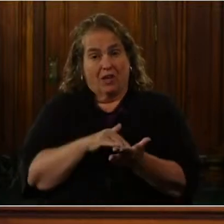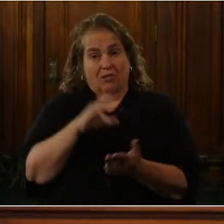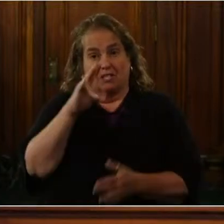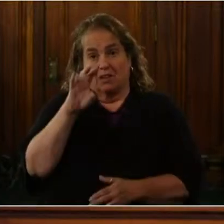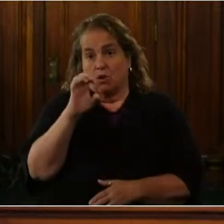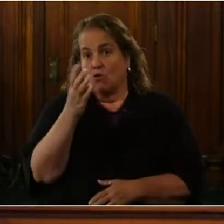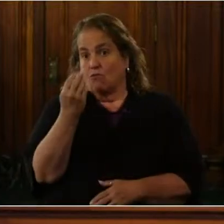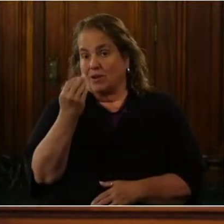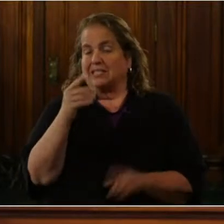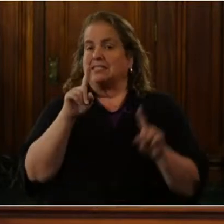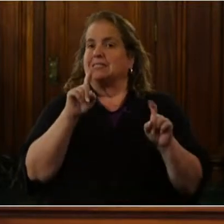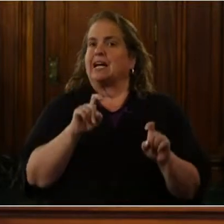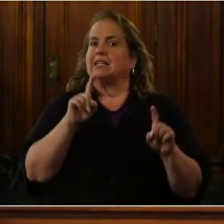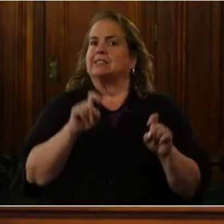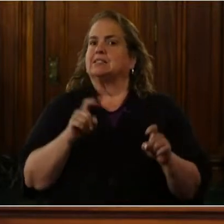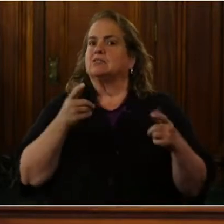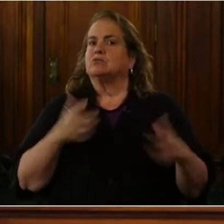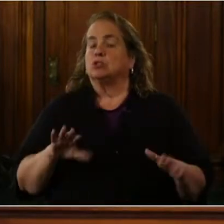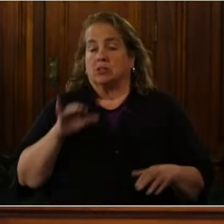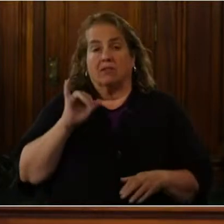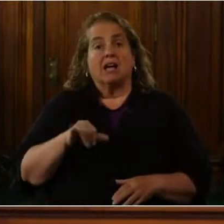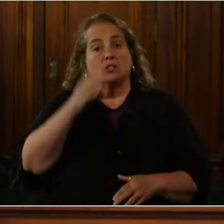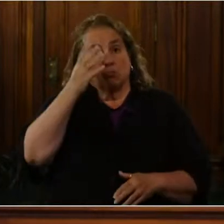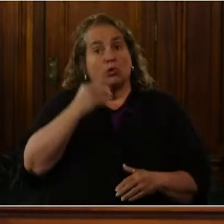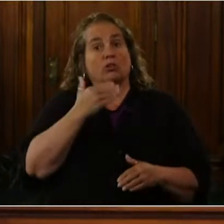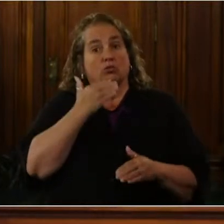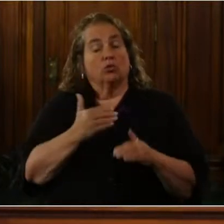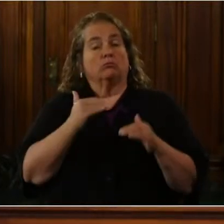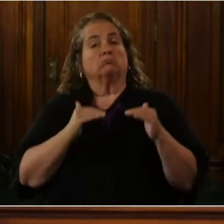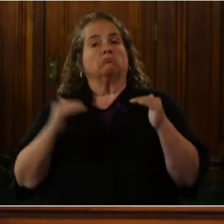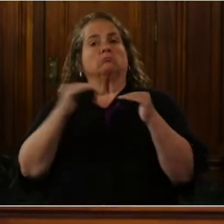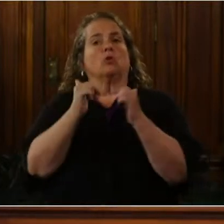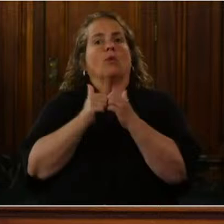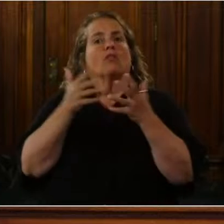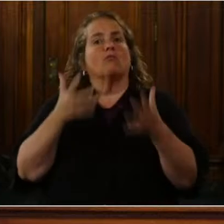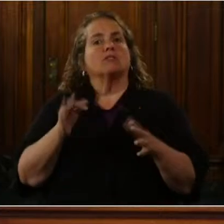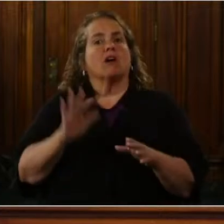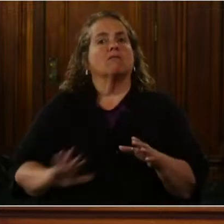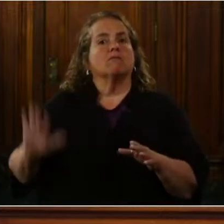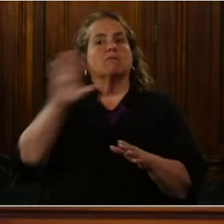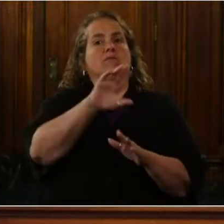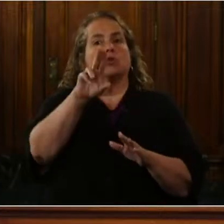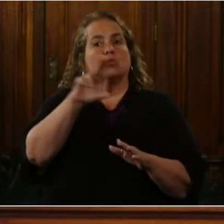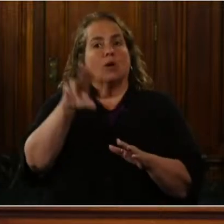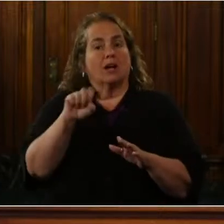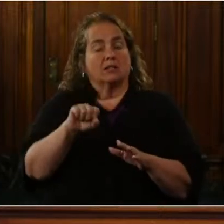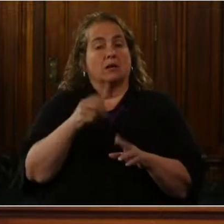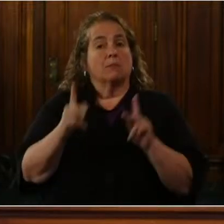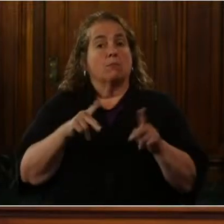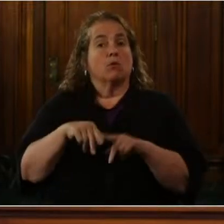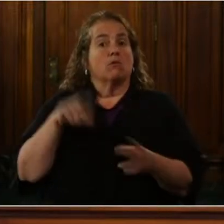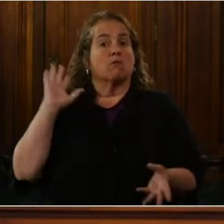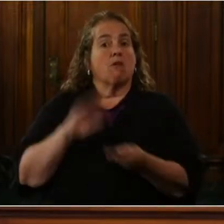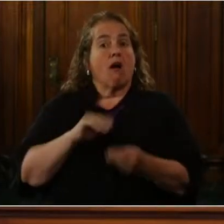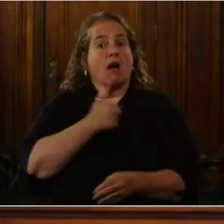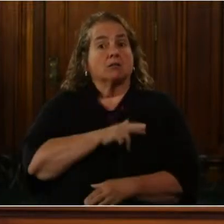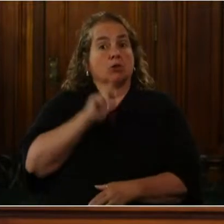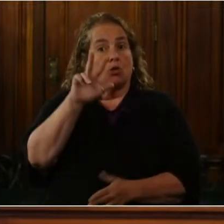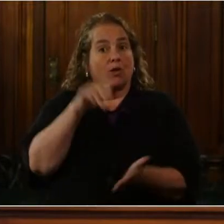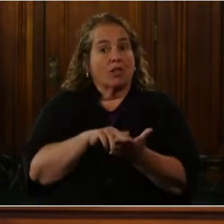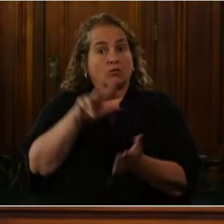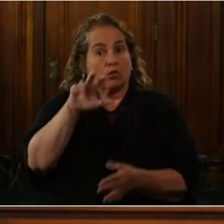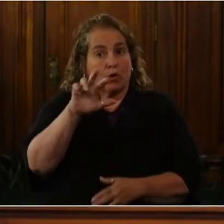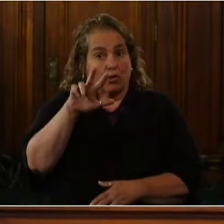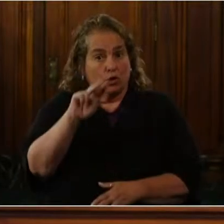262,714 total tests. That ranks pretty well in the country. People ever hospitalized, 2,332,